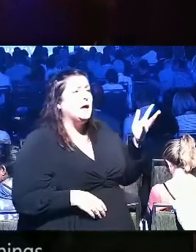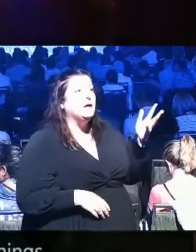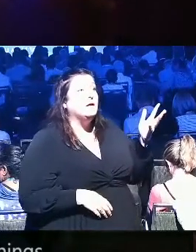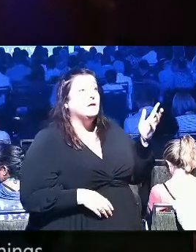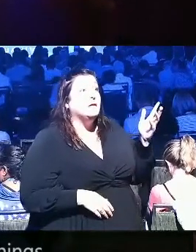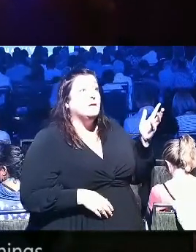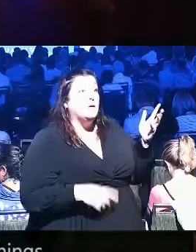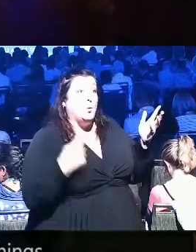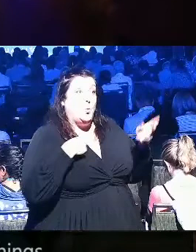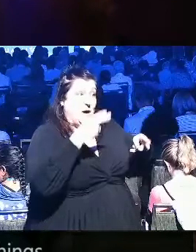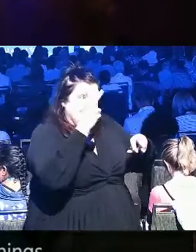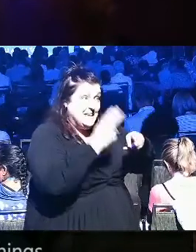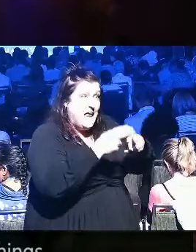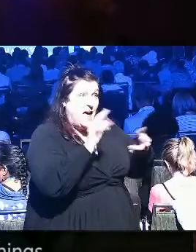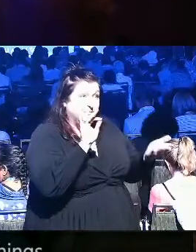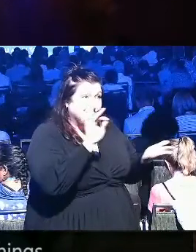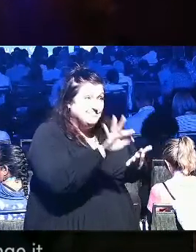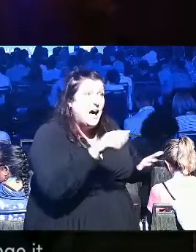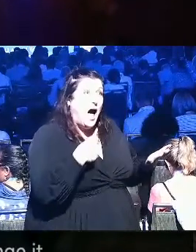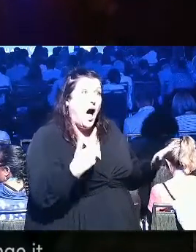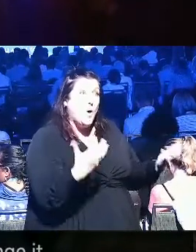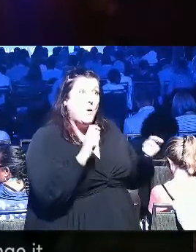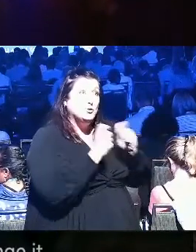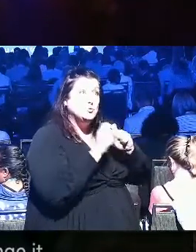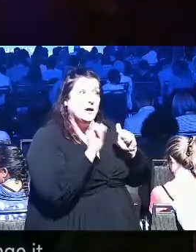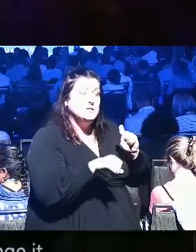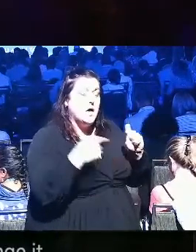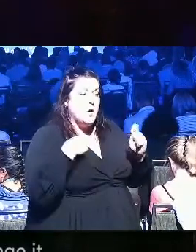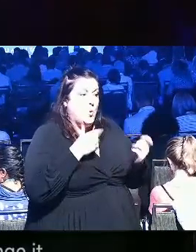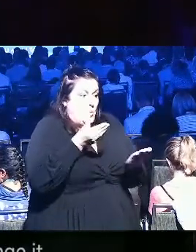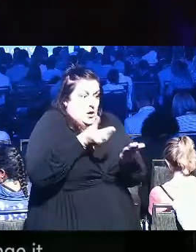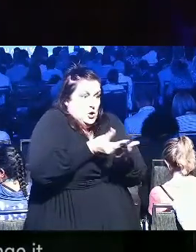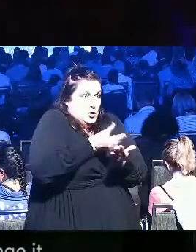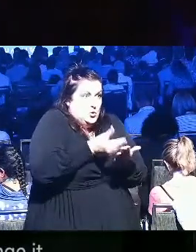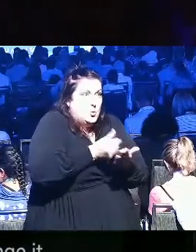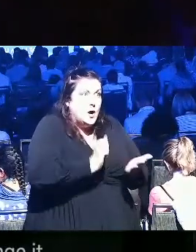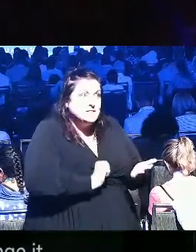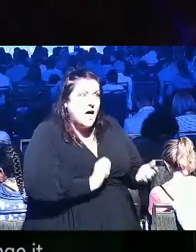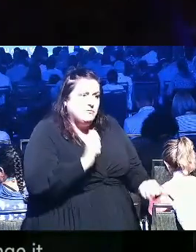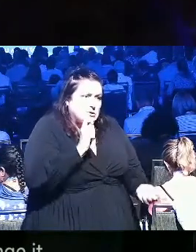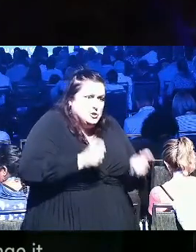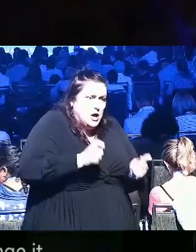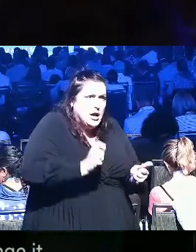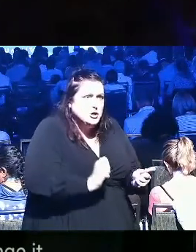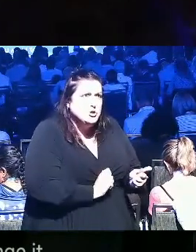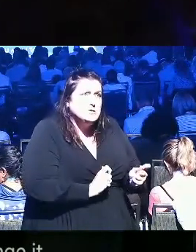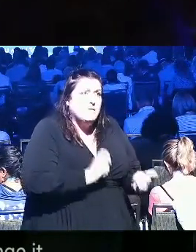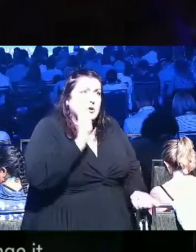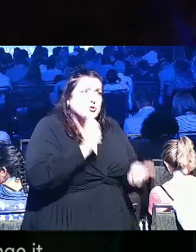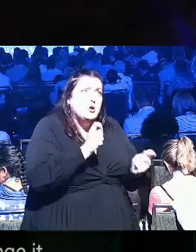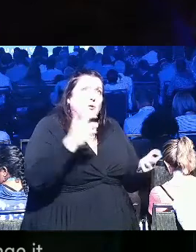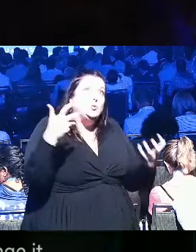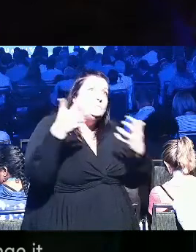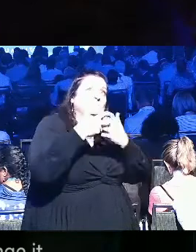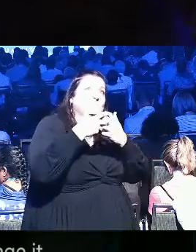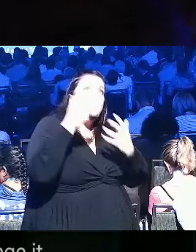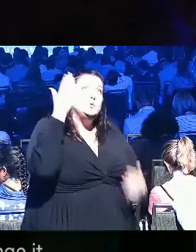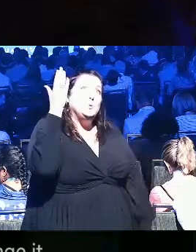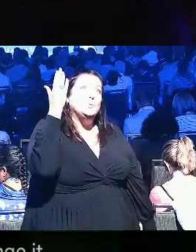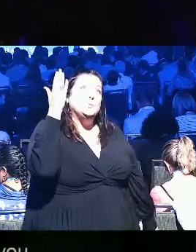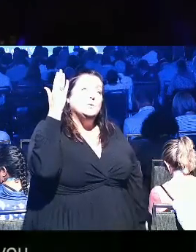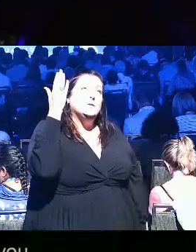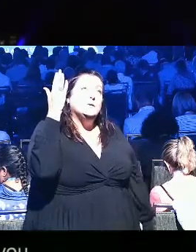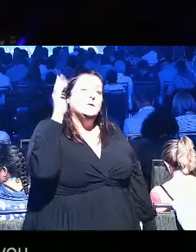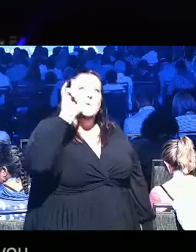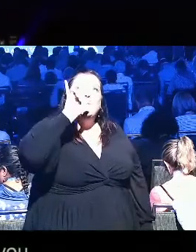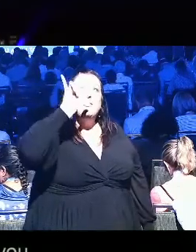change it, so that we can constantly be renewed and transformed more into you, Jesus. We love you, Jesus.